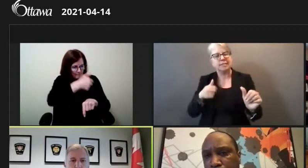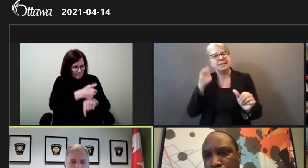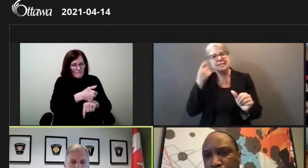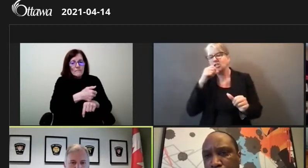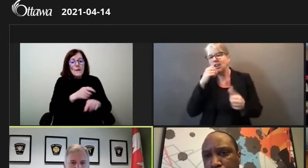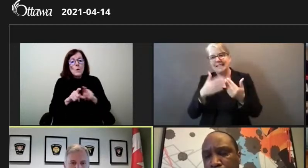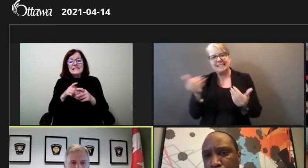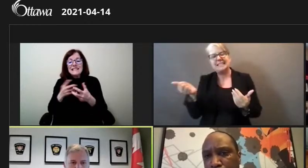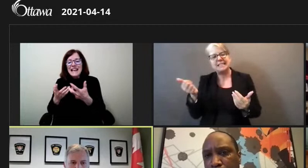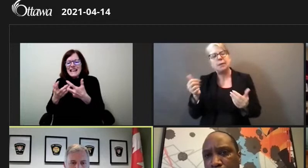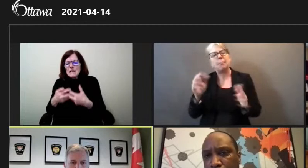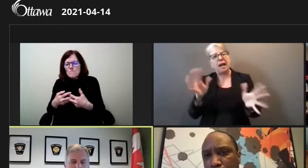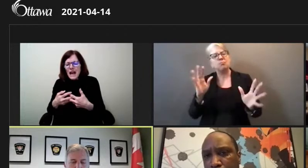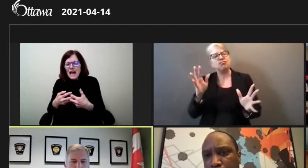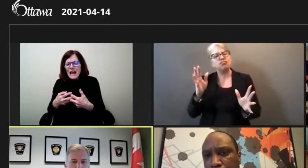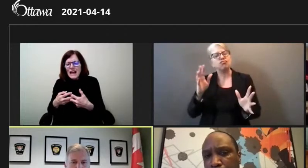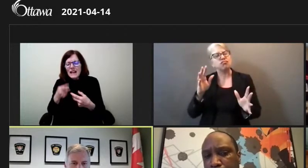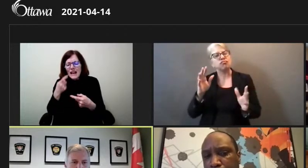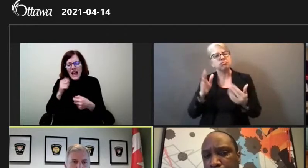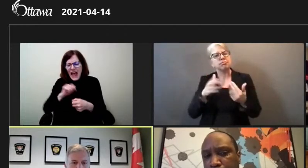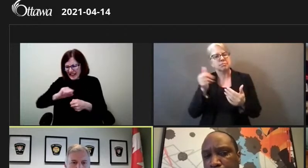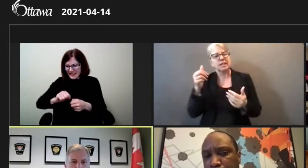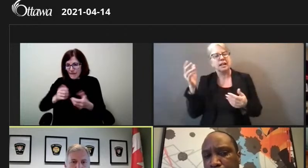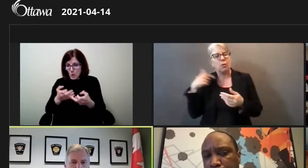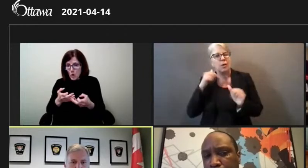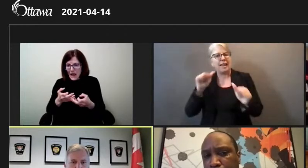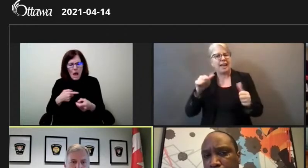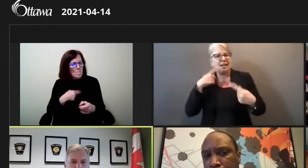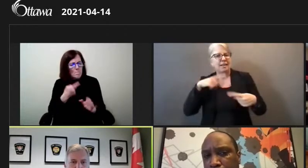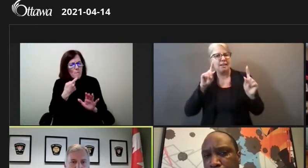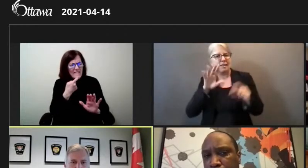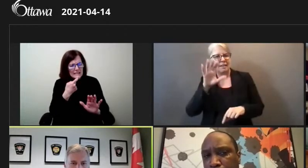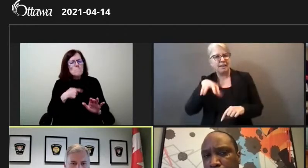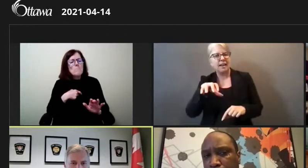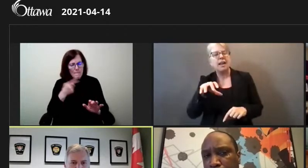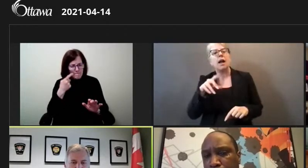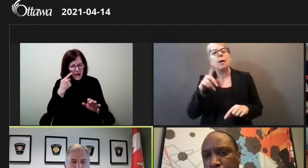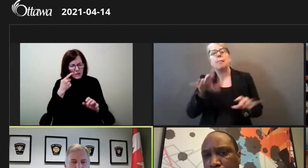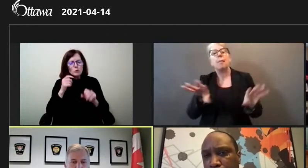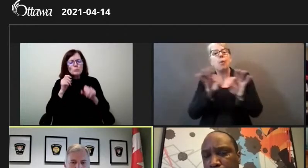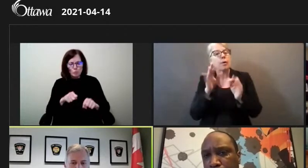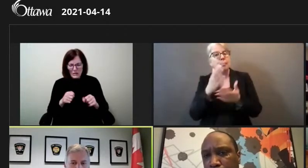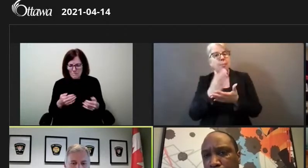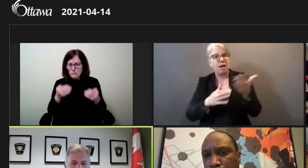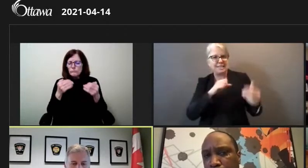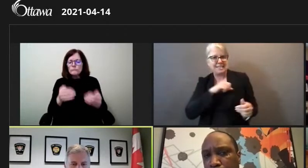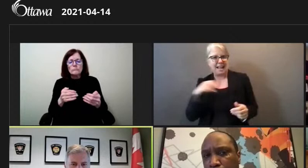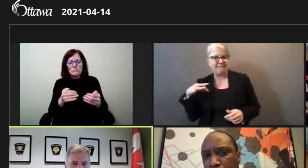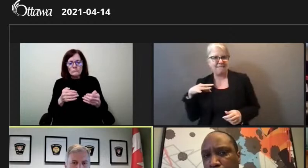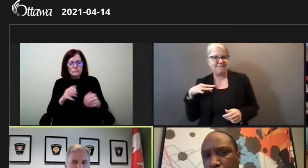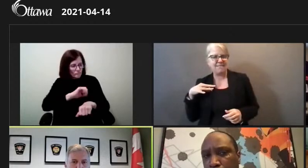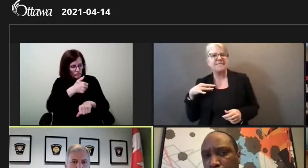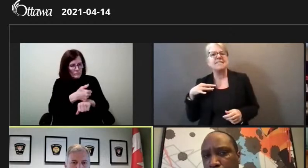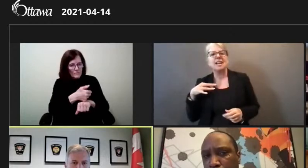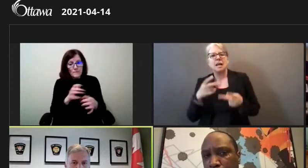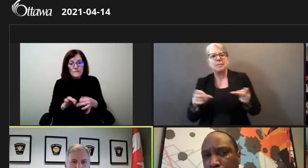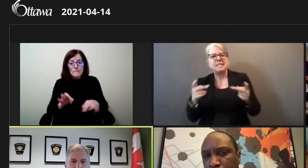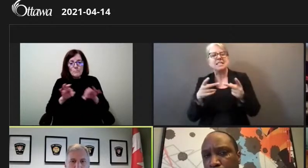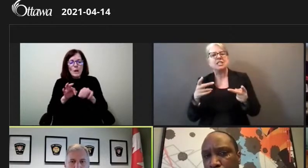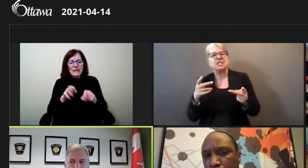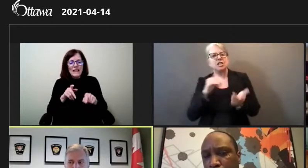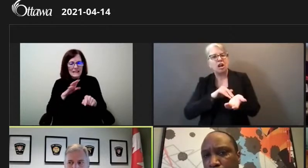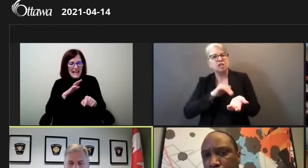it's relatively easy. We can do that. The key component of that is the staff, the physicians, the